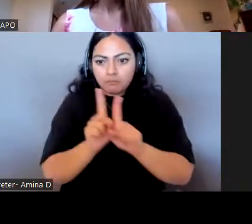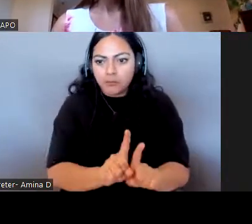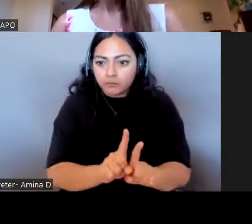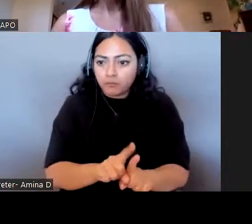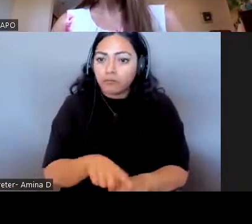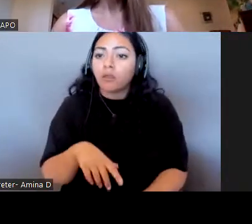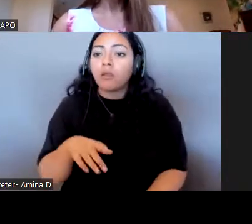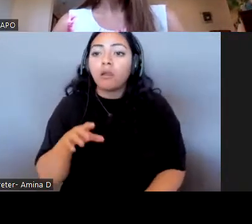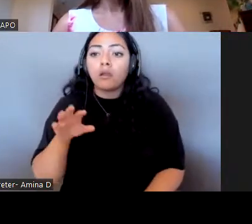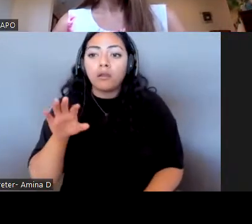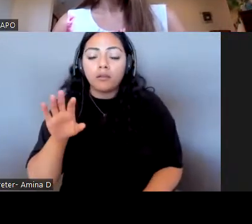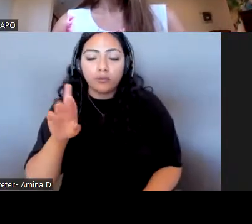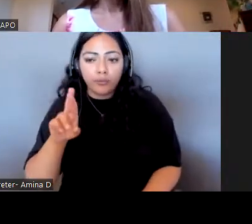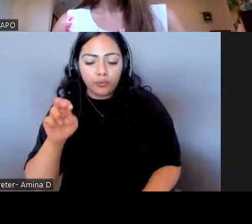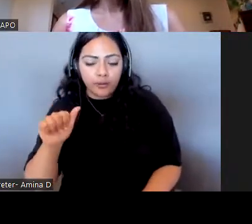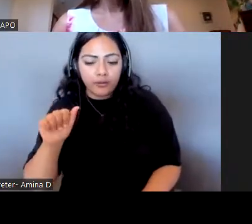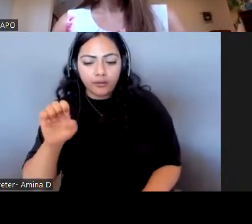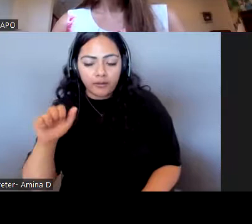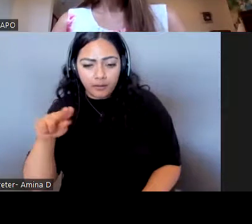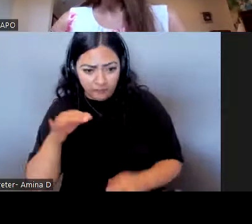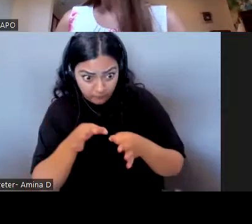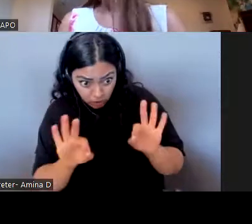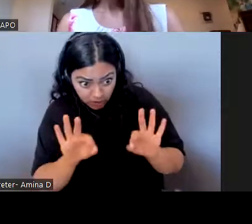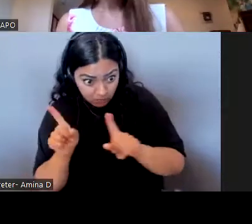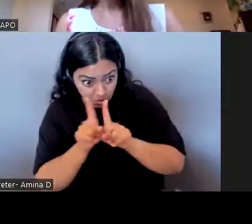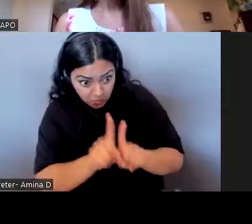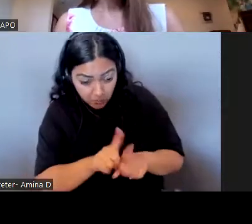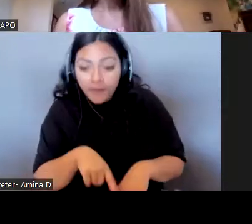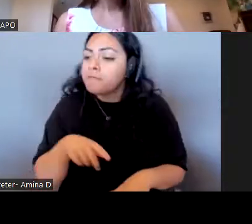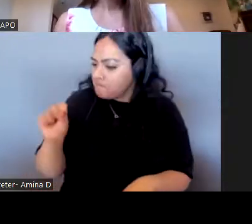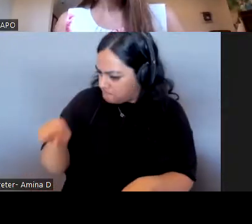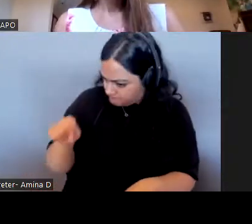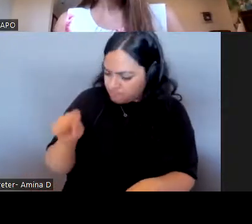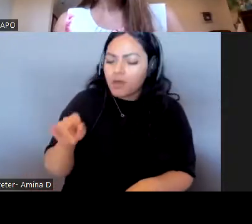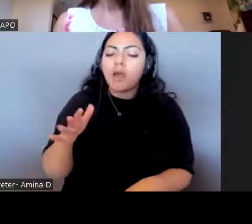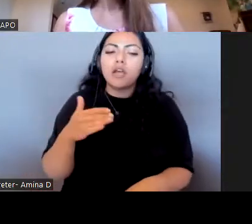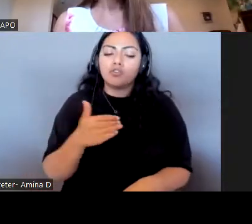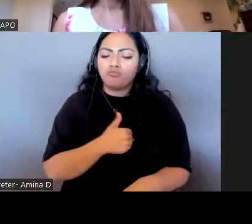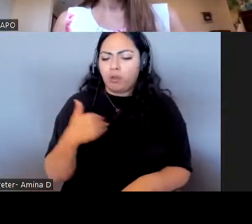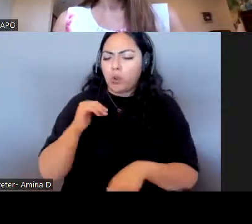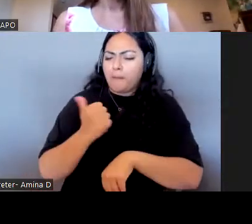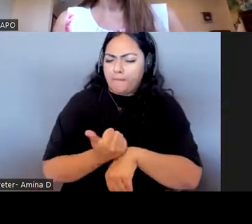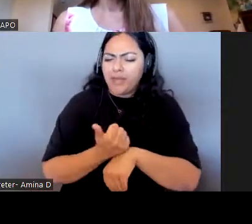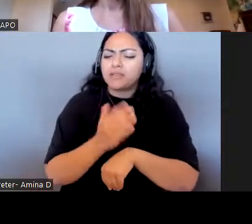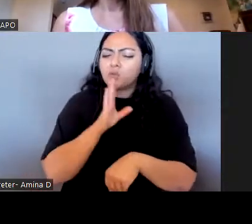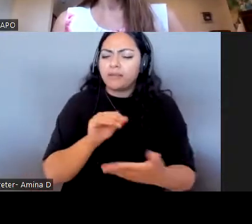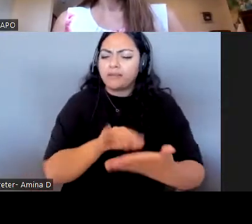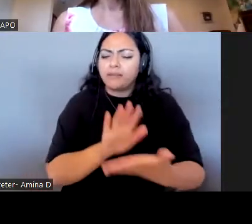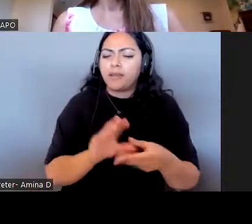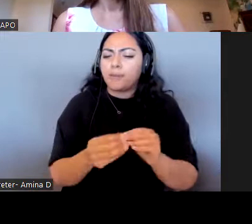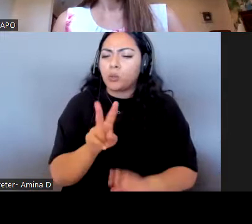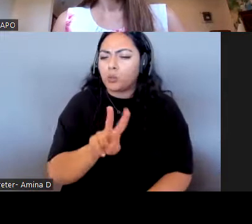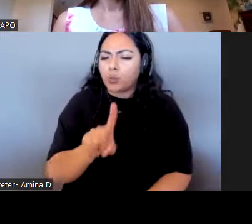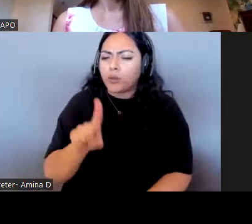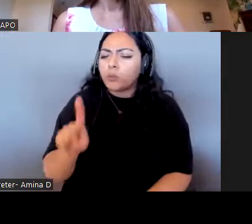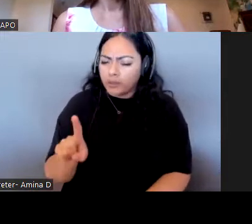They're free. So in the information leaflets, this was for Toronto based, but we put the number for 211